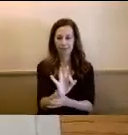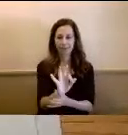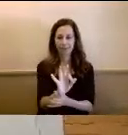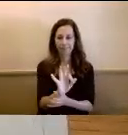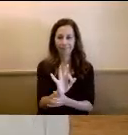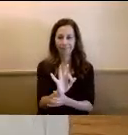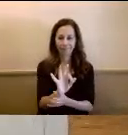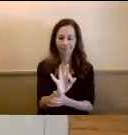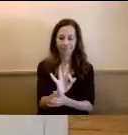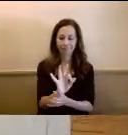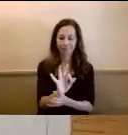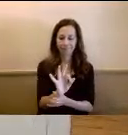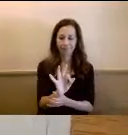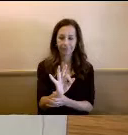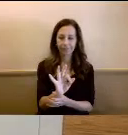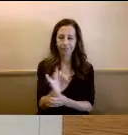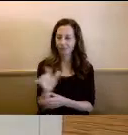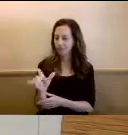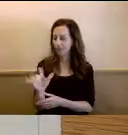19.